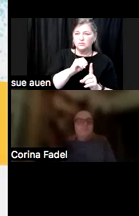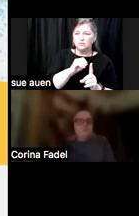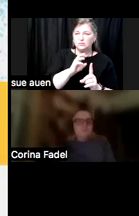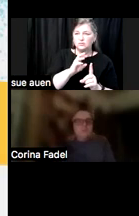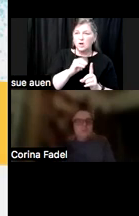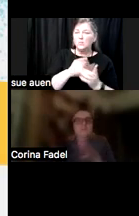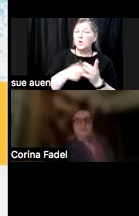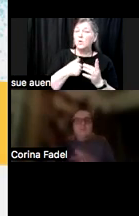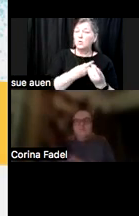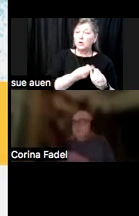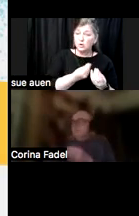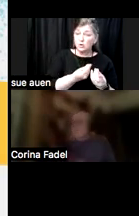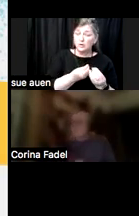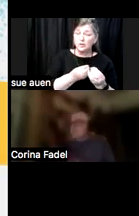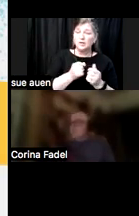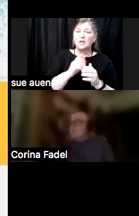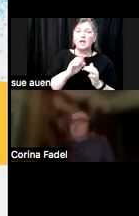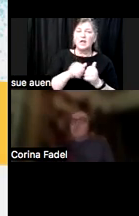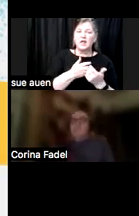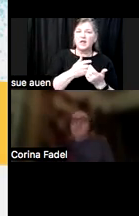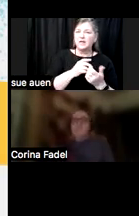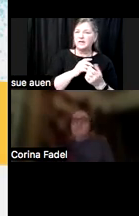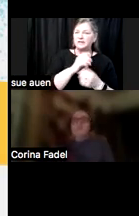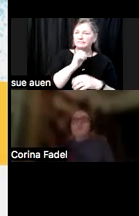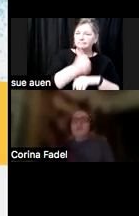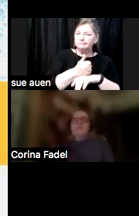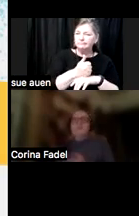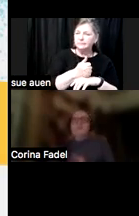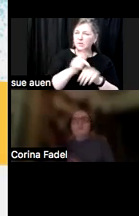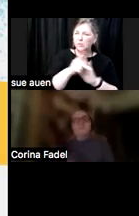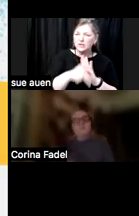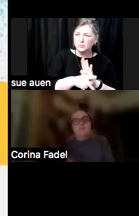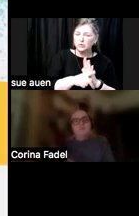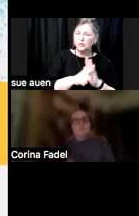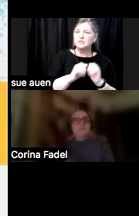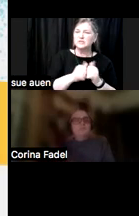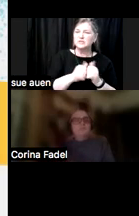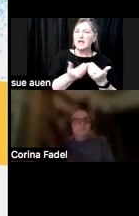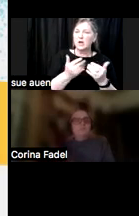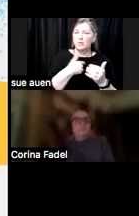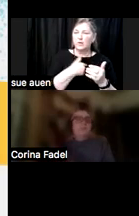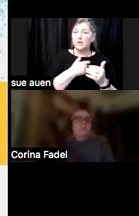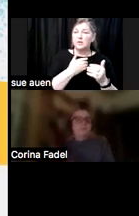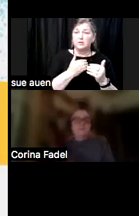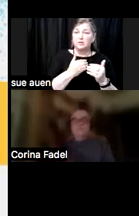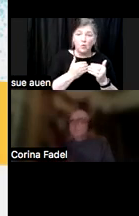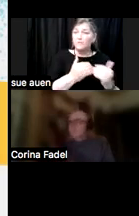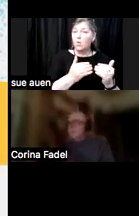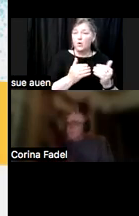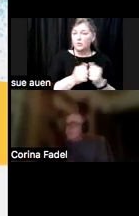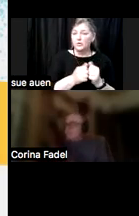we're doing and the design justice principles, and also just how we're moving forward with this work in our lives.